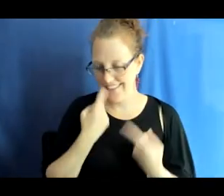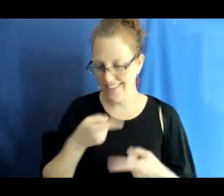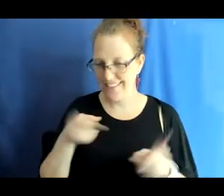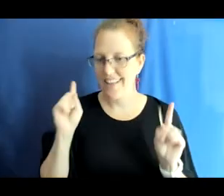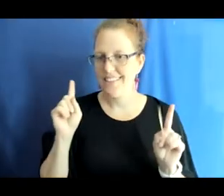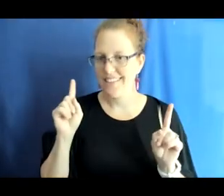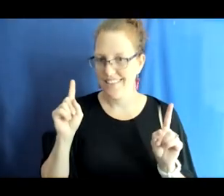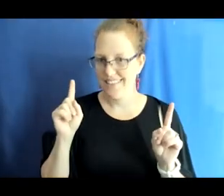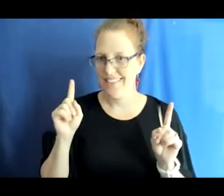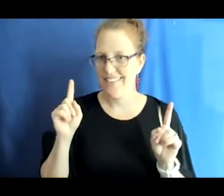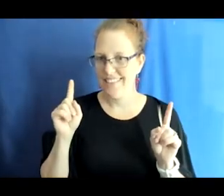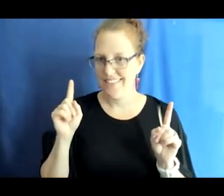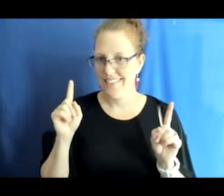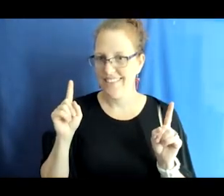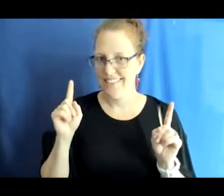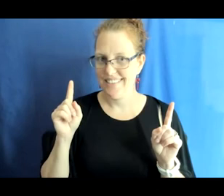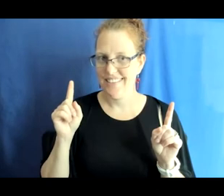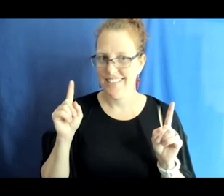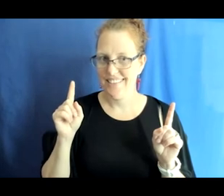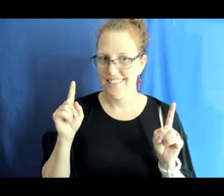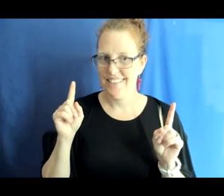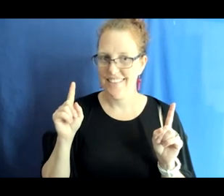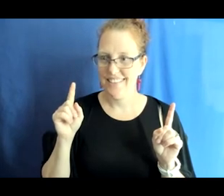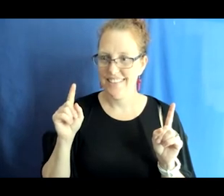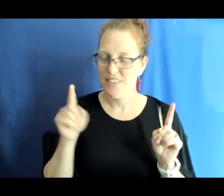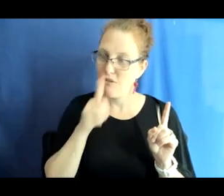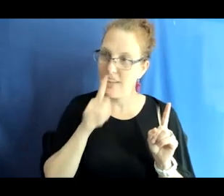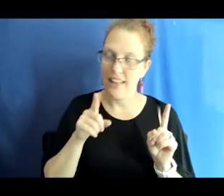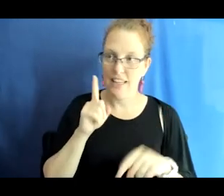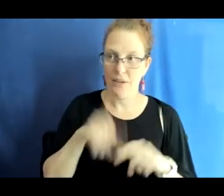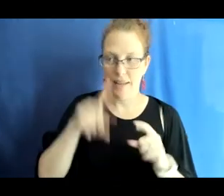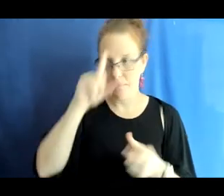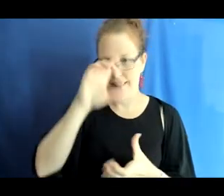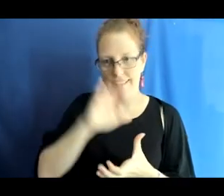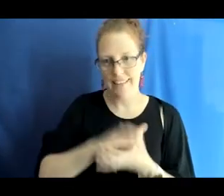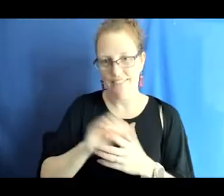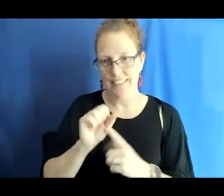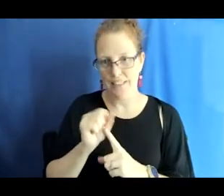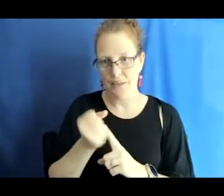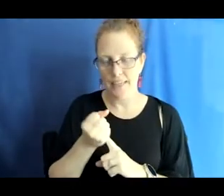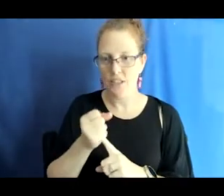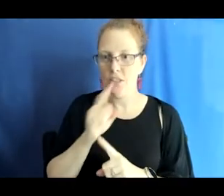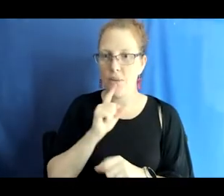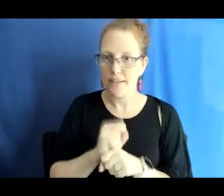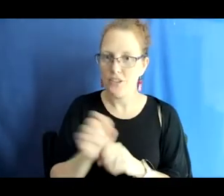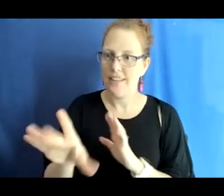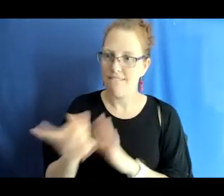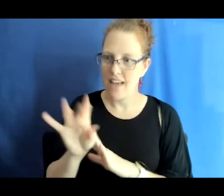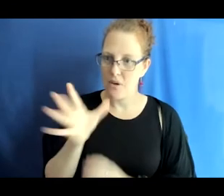And yeah, I mean, unbelievable, really. To find her after all these